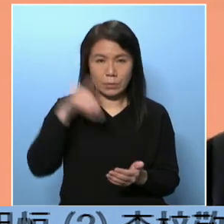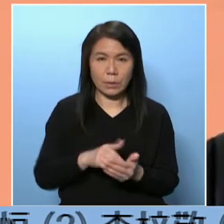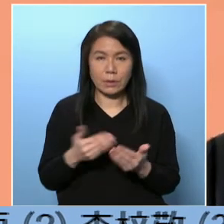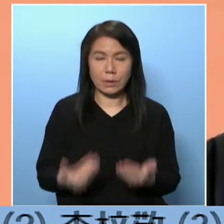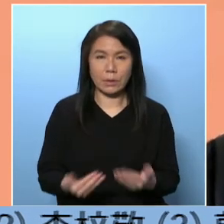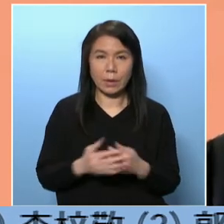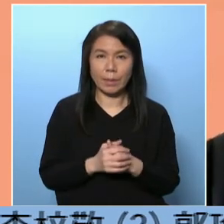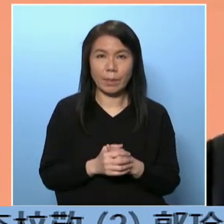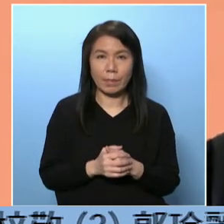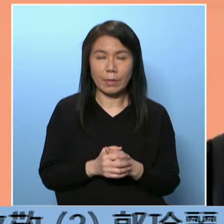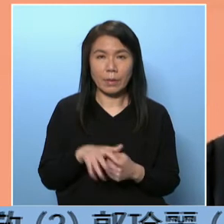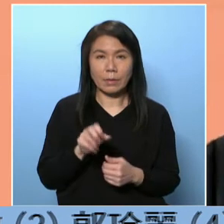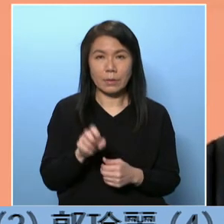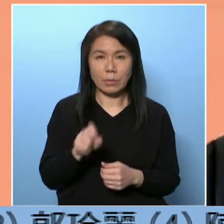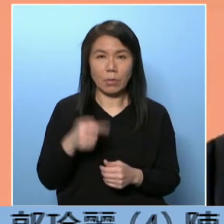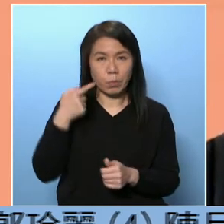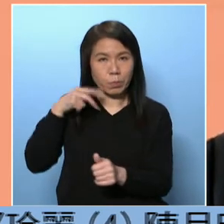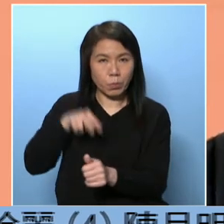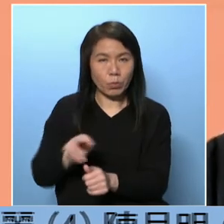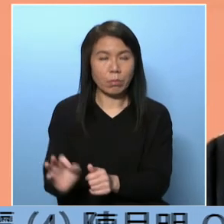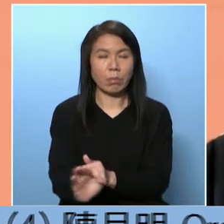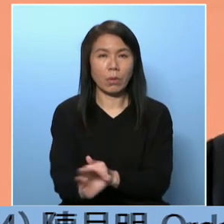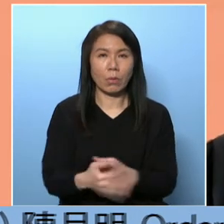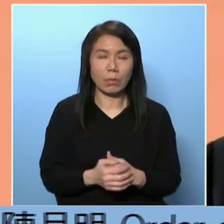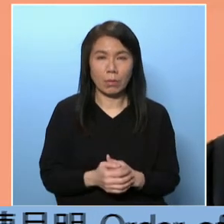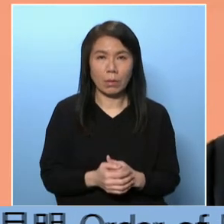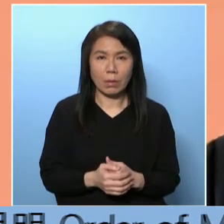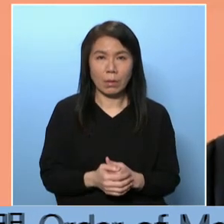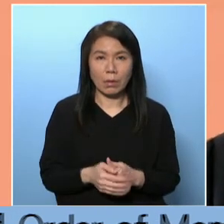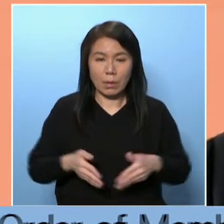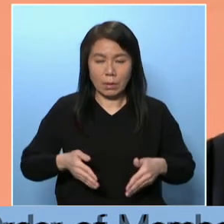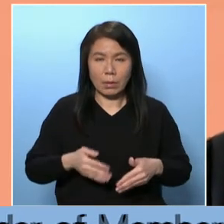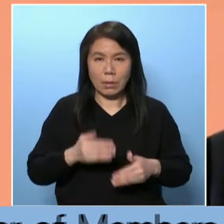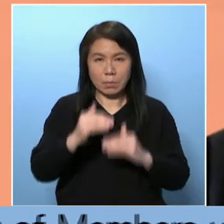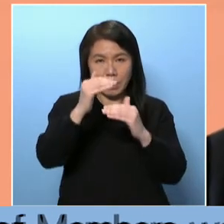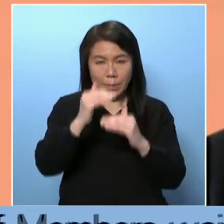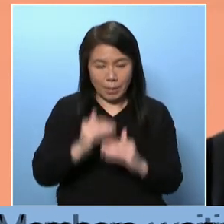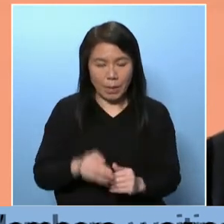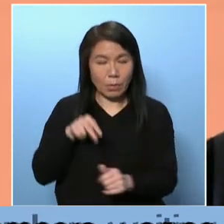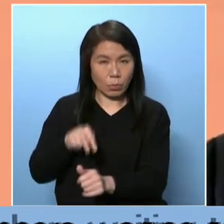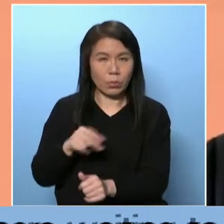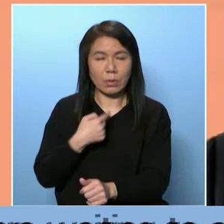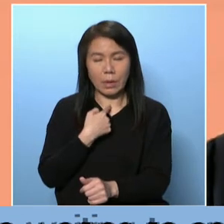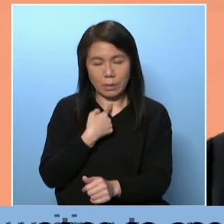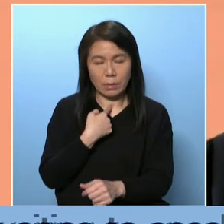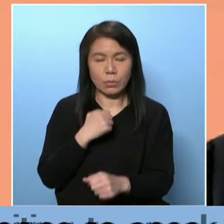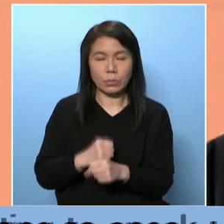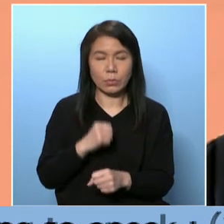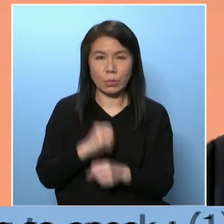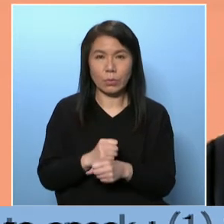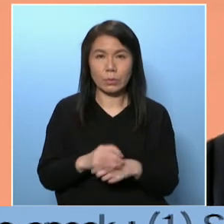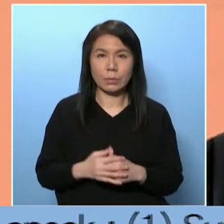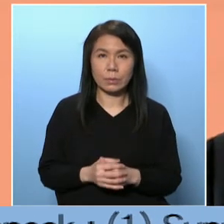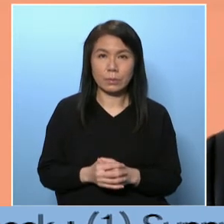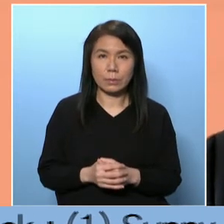are crowds or groups together, it's very easy to spread the disease. And yet the administration has been very reluctant